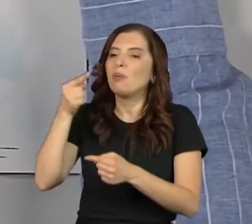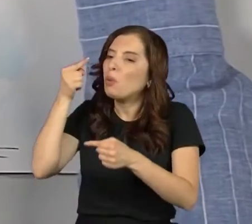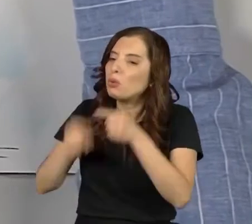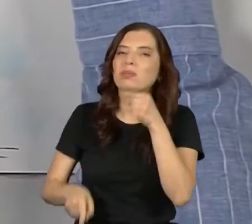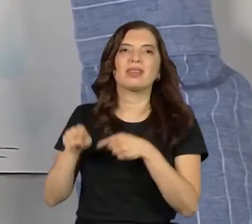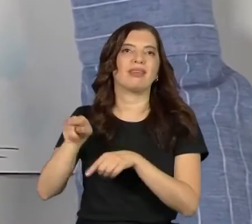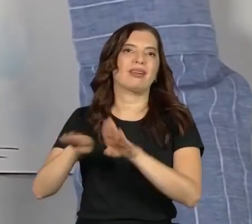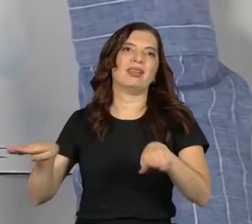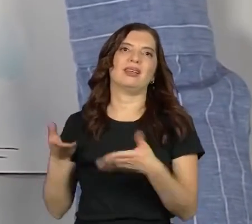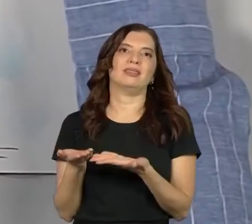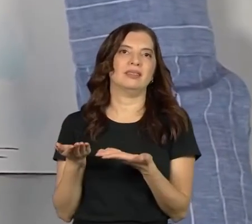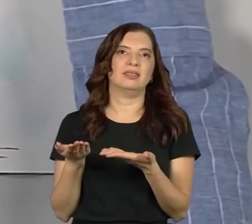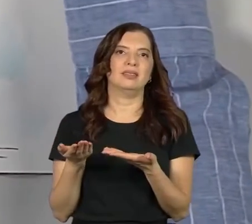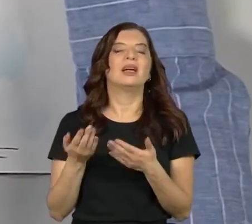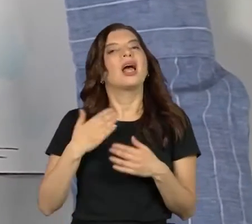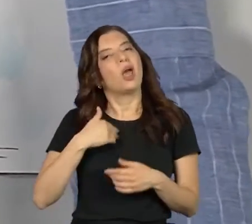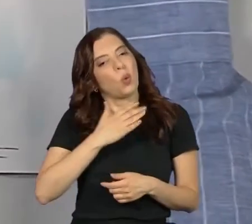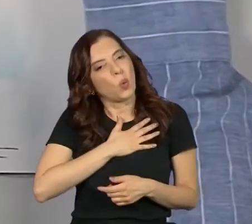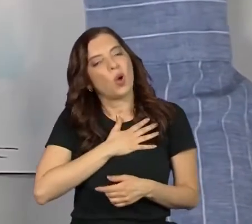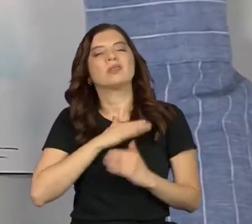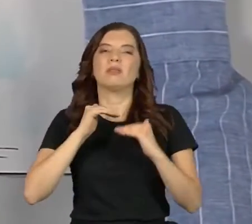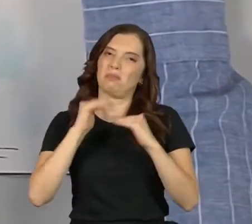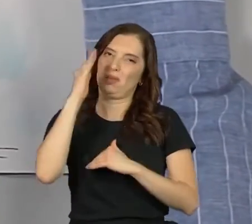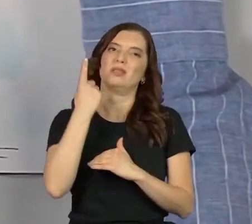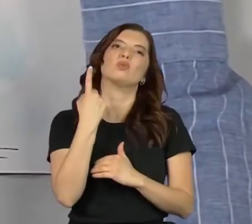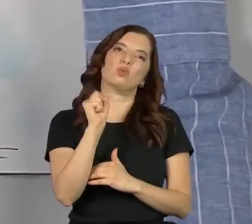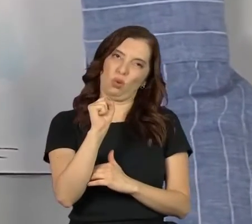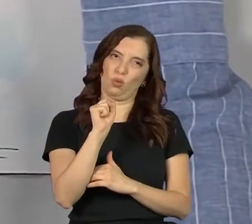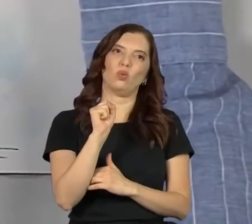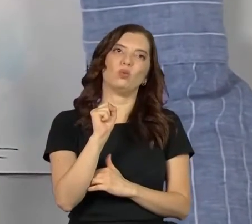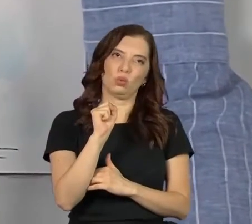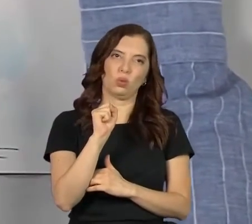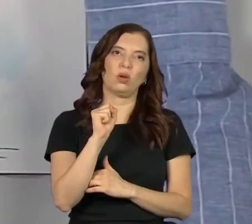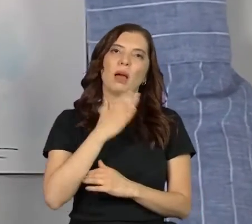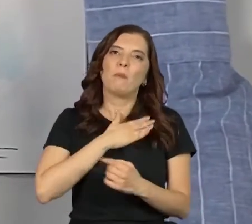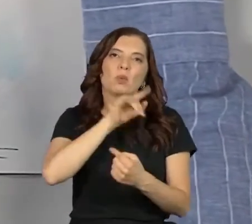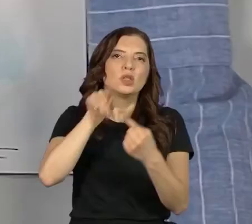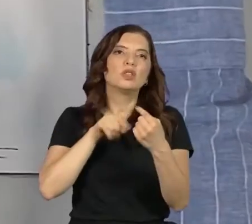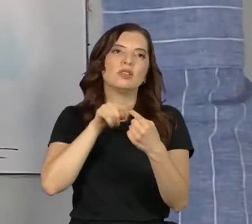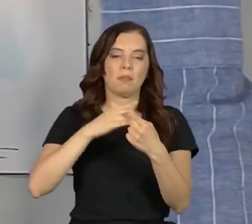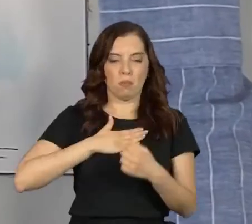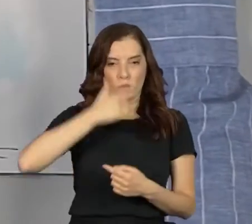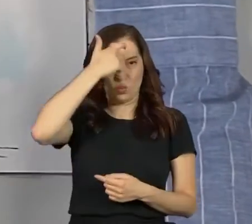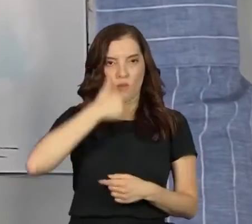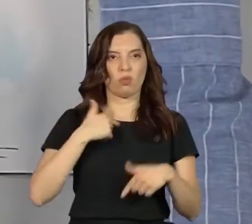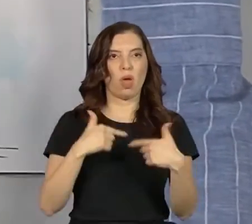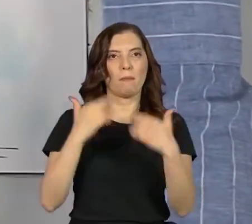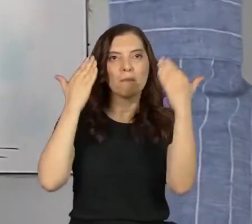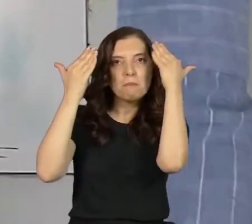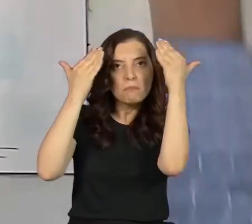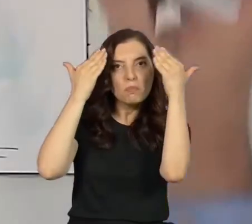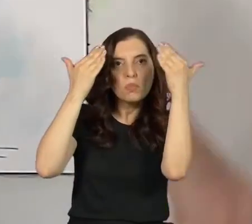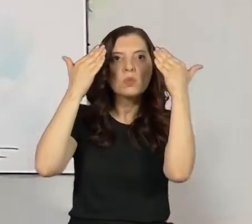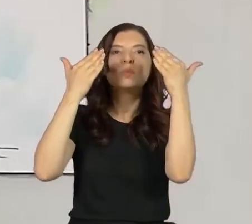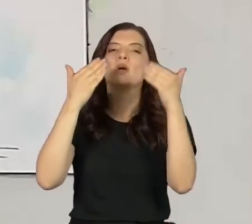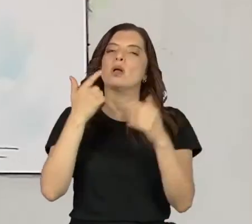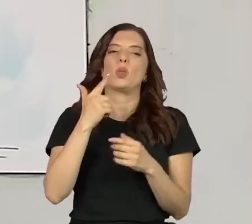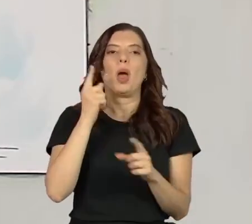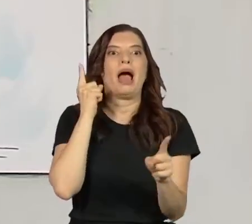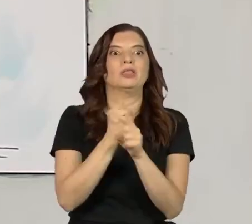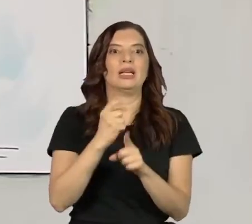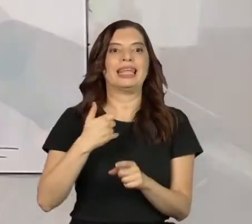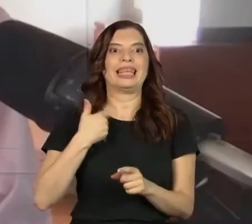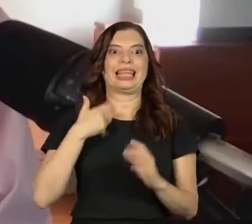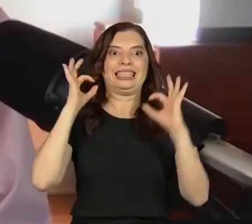appropriate for children. So I'd like the age to be raised to 18. But my goal as a social psychologist is not to find the perfect